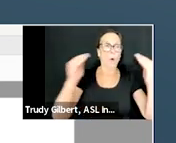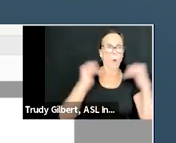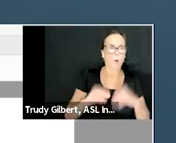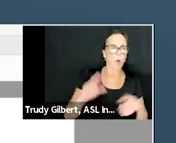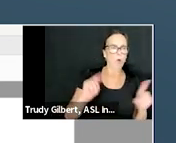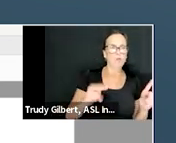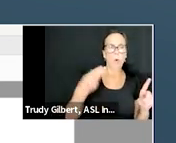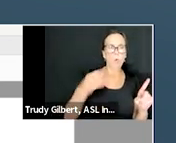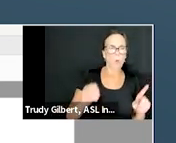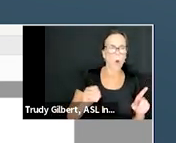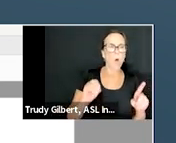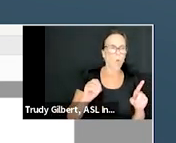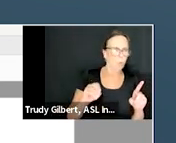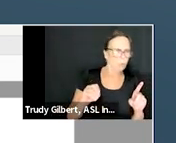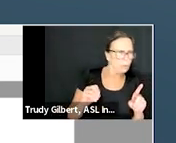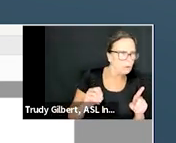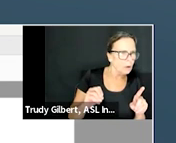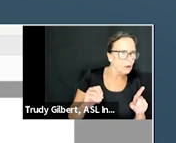nohocpac@googlegroups.com.